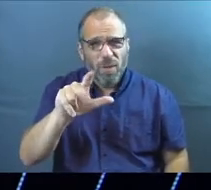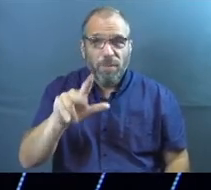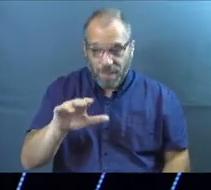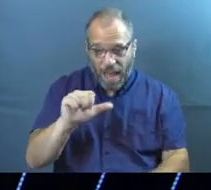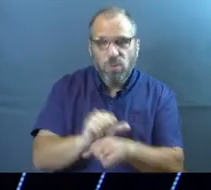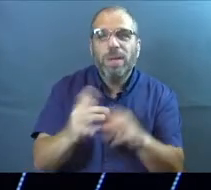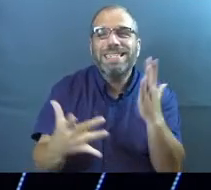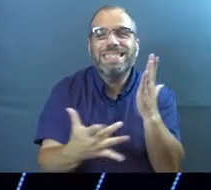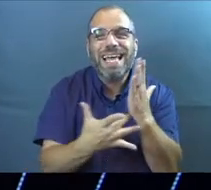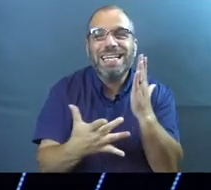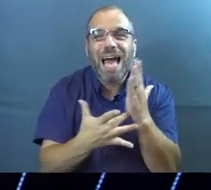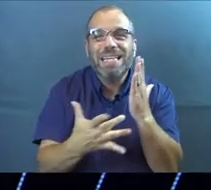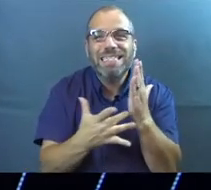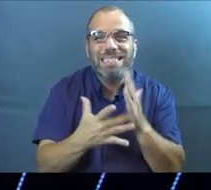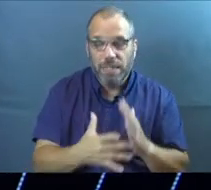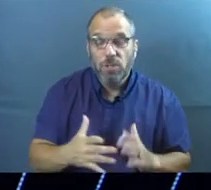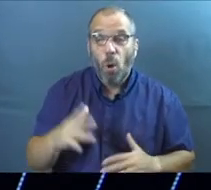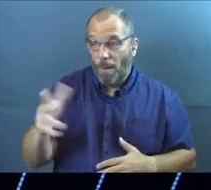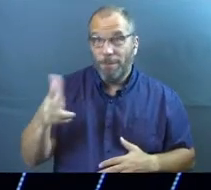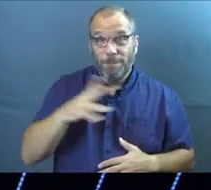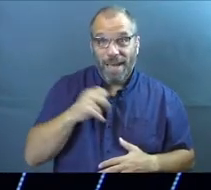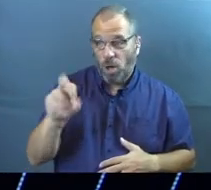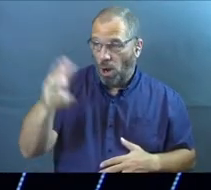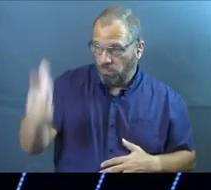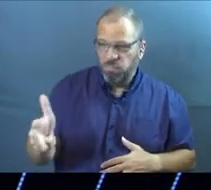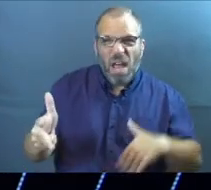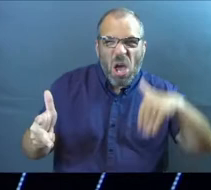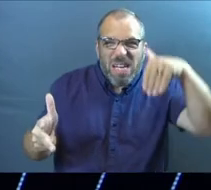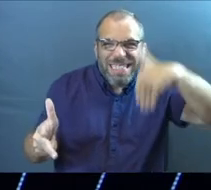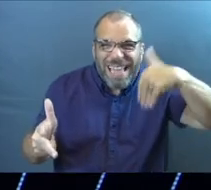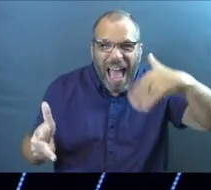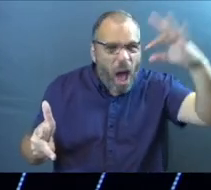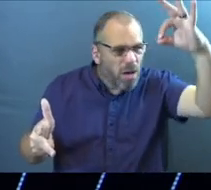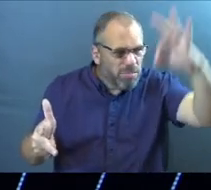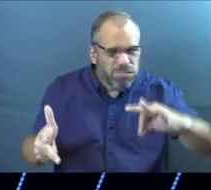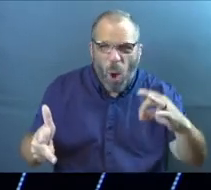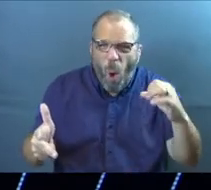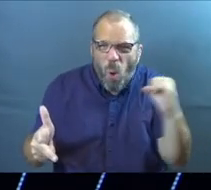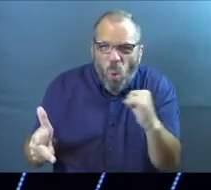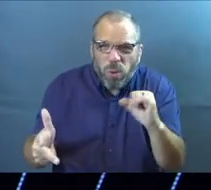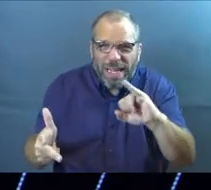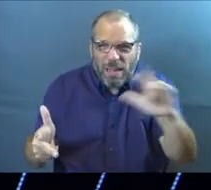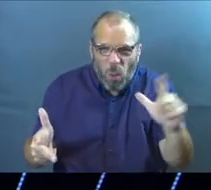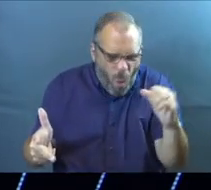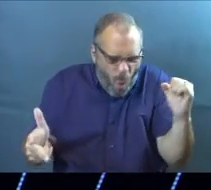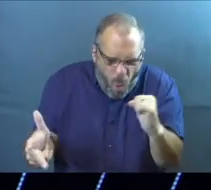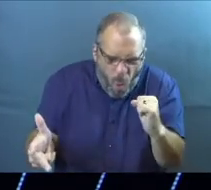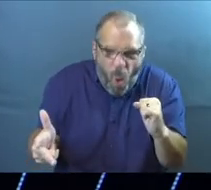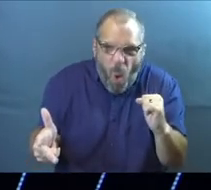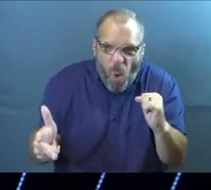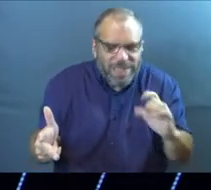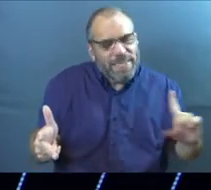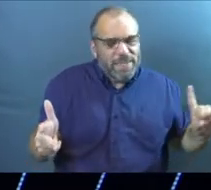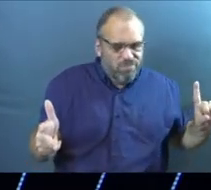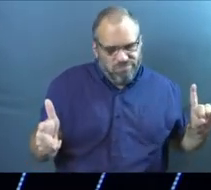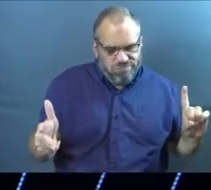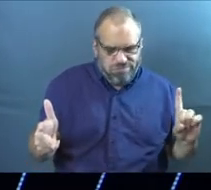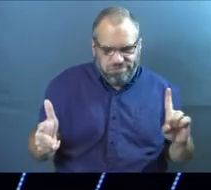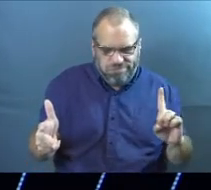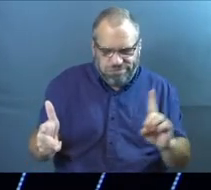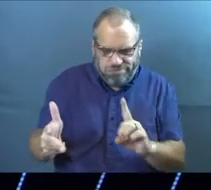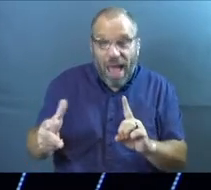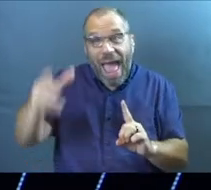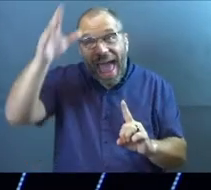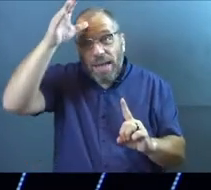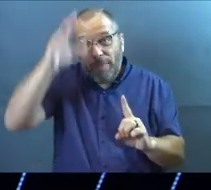and I was working in technology, and I came down to my car, and it was night, and it was winter in Illinois. It was super cold, and there was a man